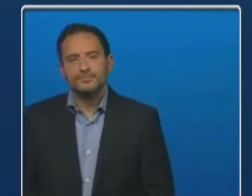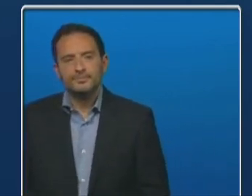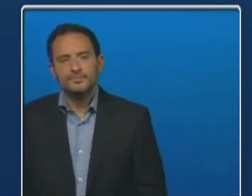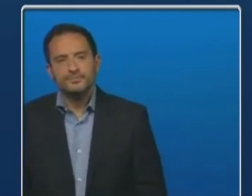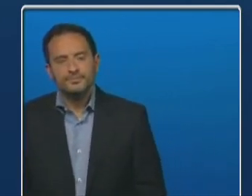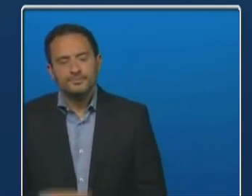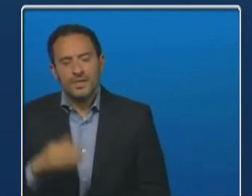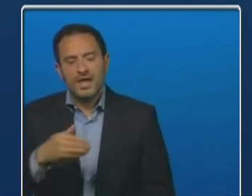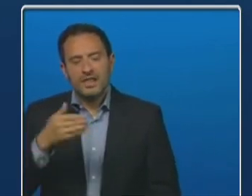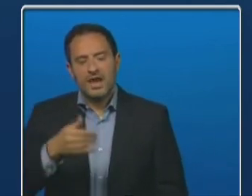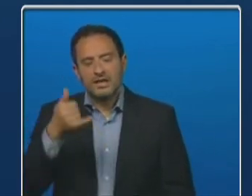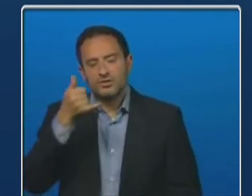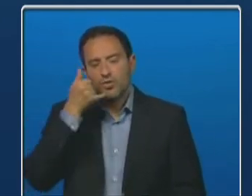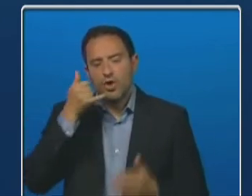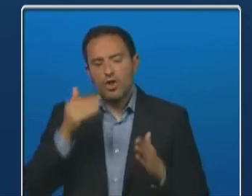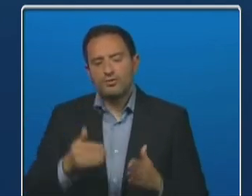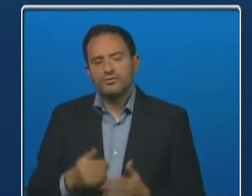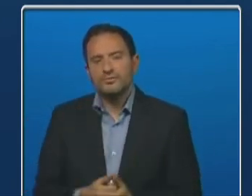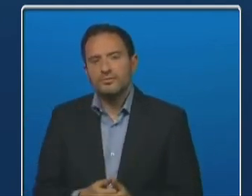Operator, do we have our next caller?